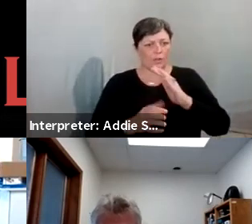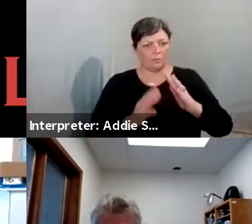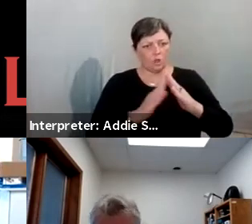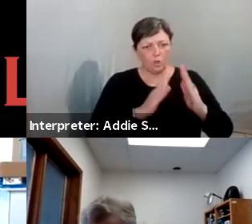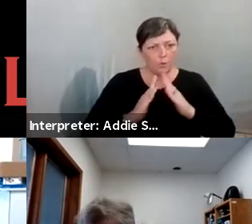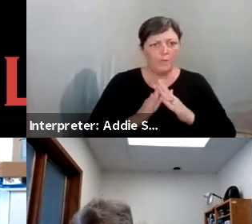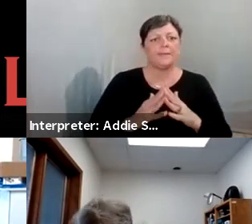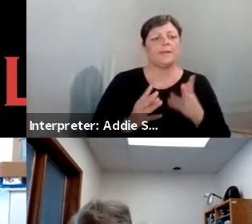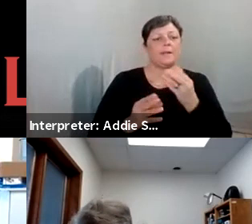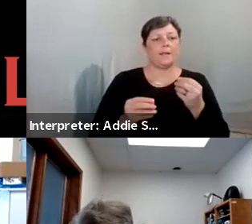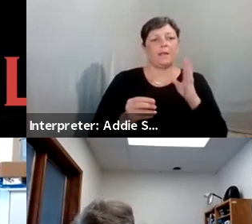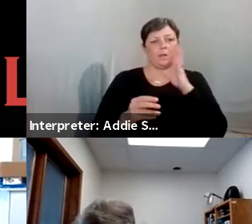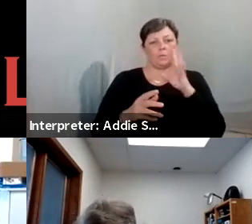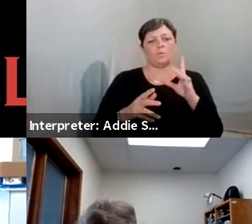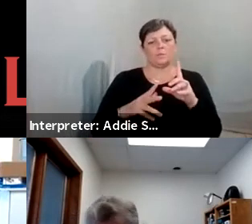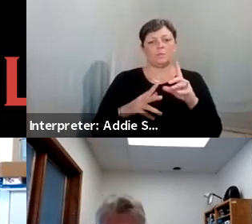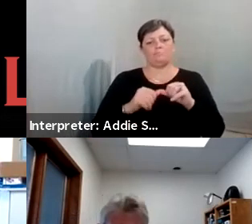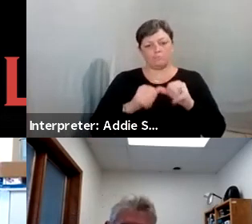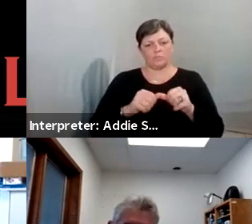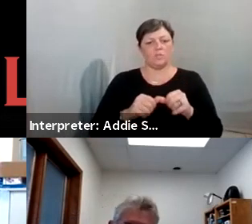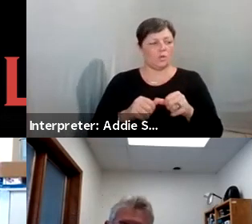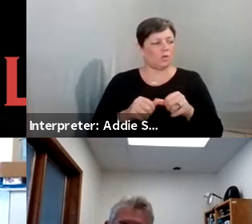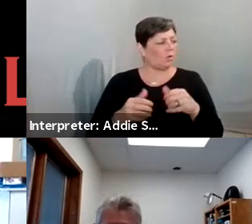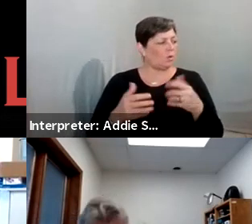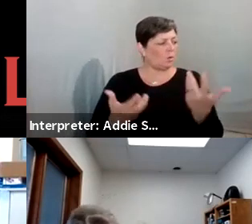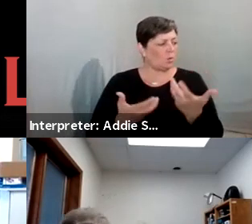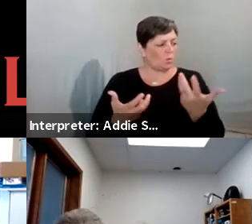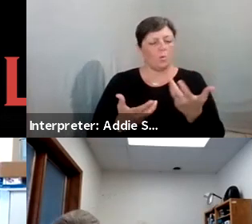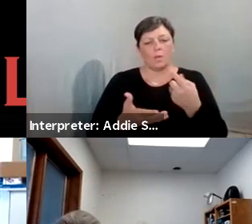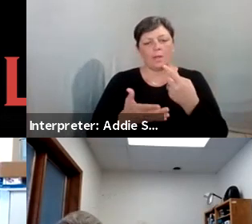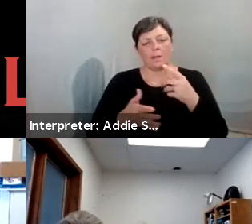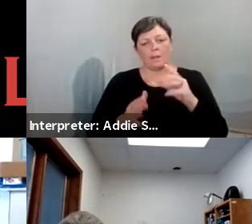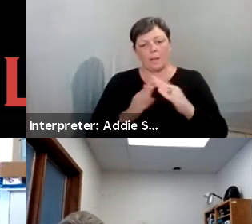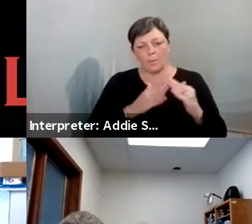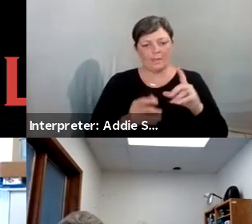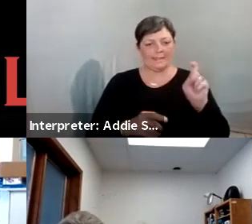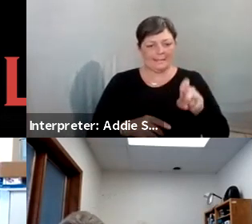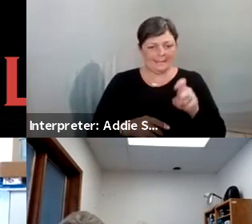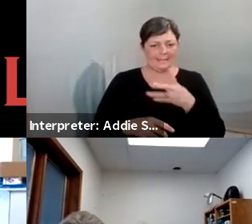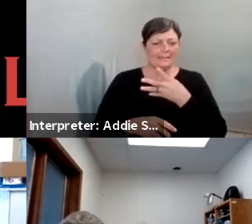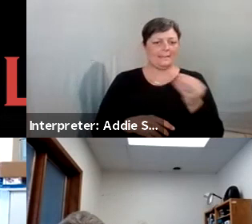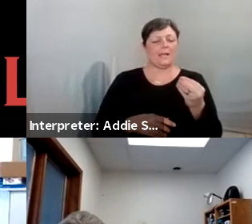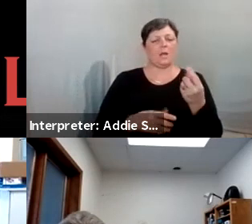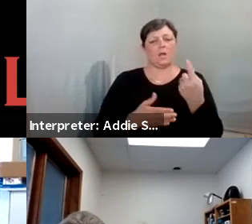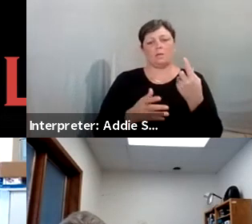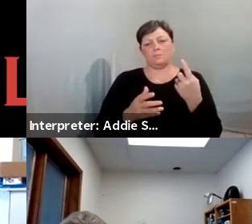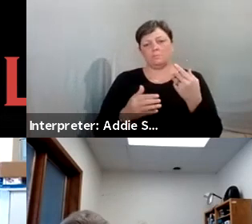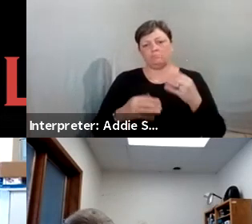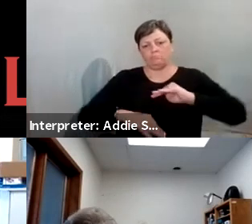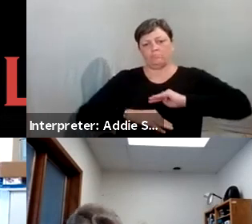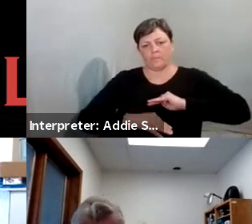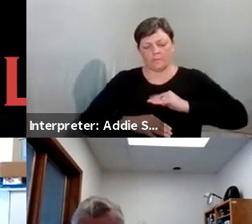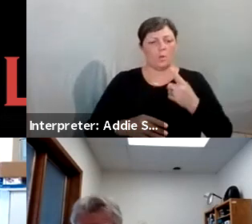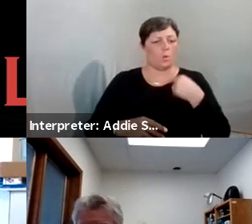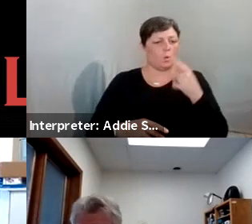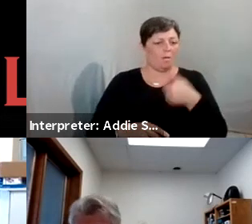continuing where IL started, right? Seeing what the need in the community is and meeting that. And who else better to do it than